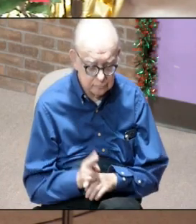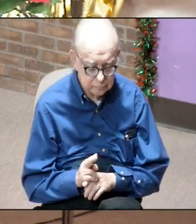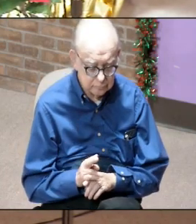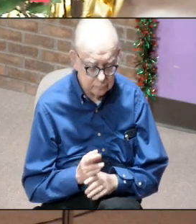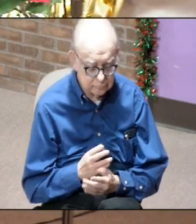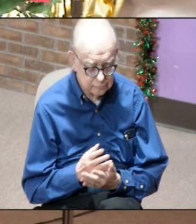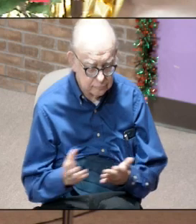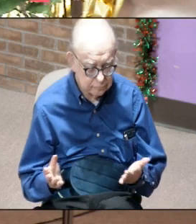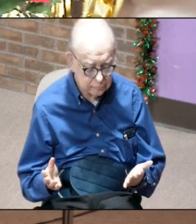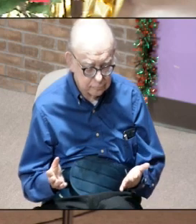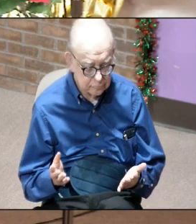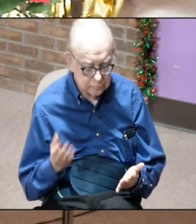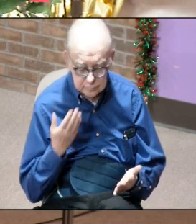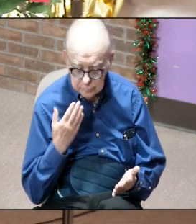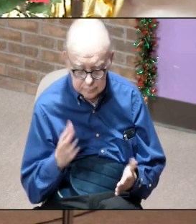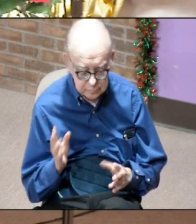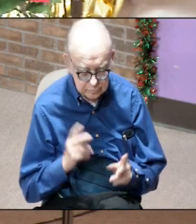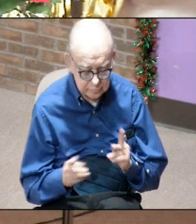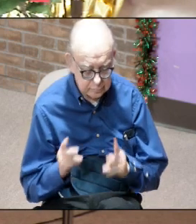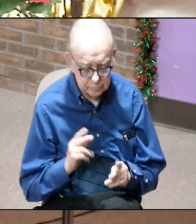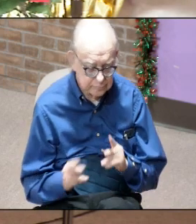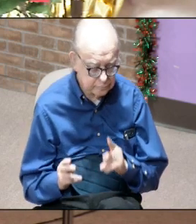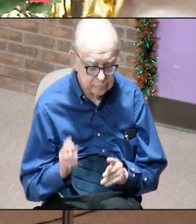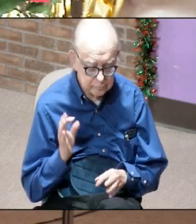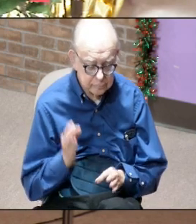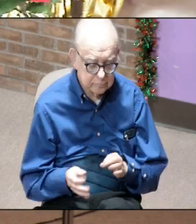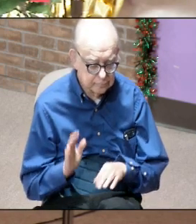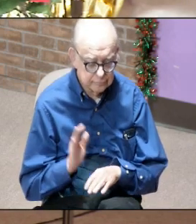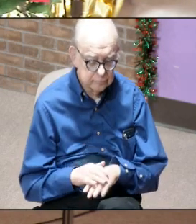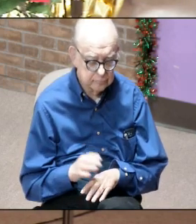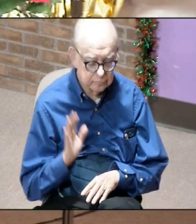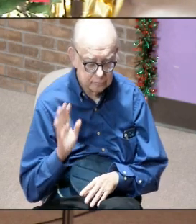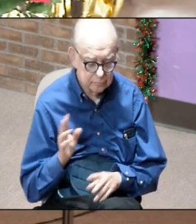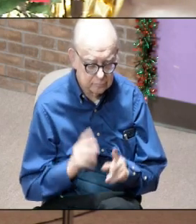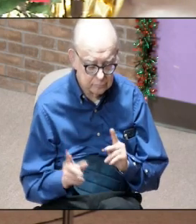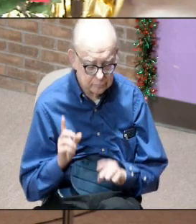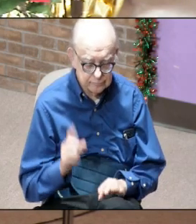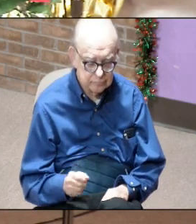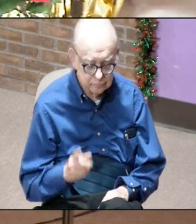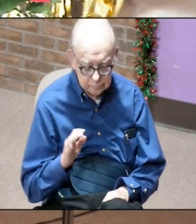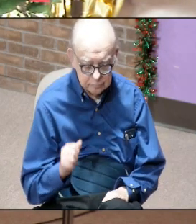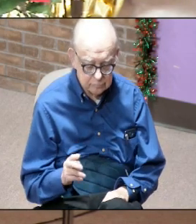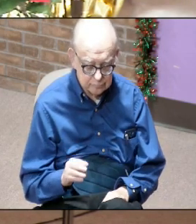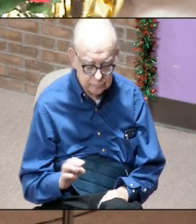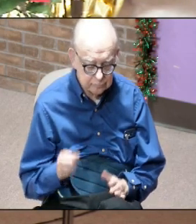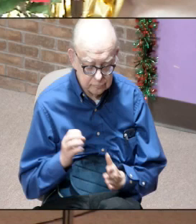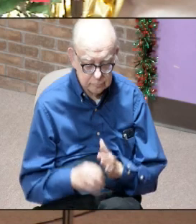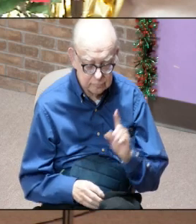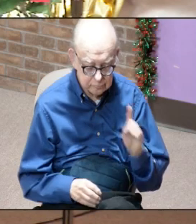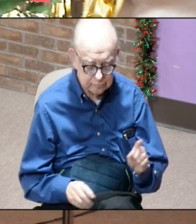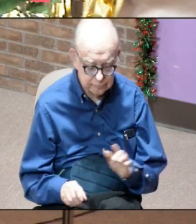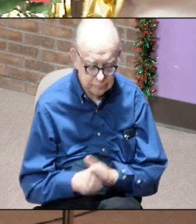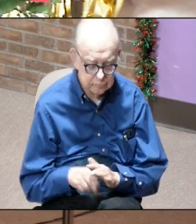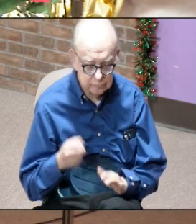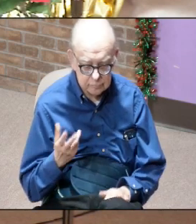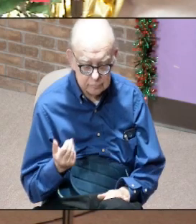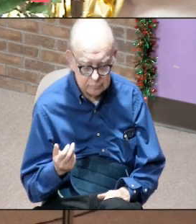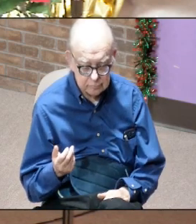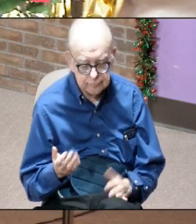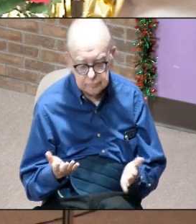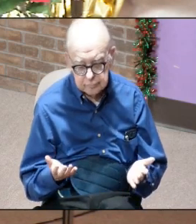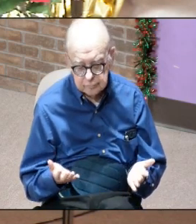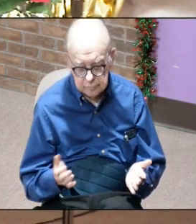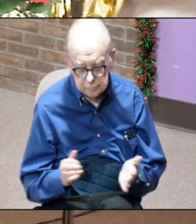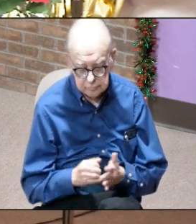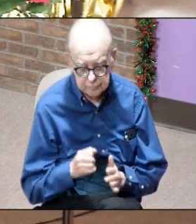of evil men to bring chastening and judgment upon his people. But you need to understand James chapter 1 and verse number 13, and that is